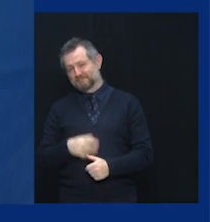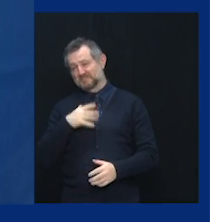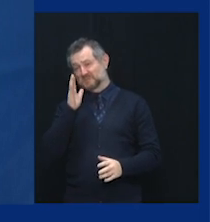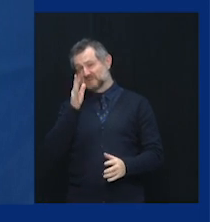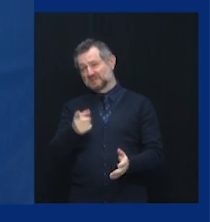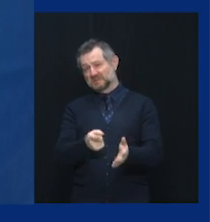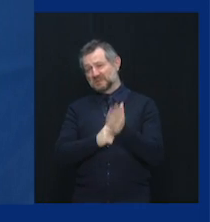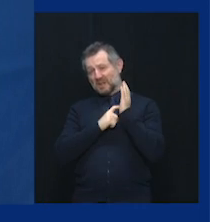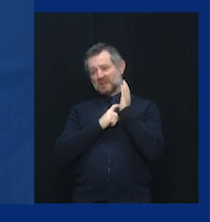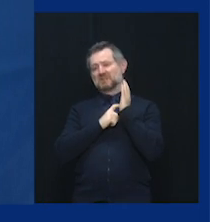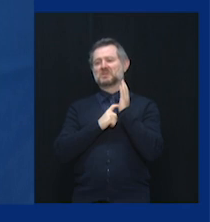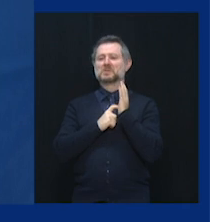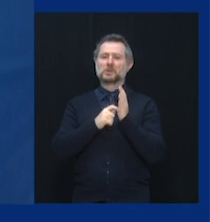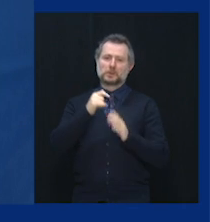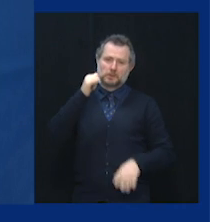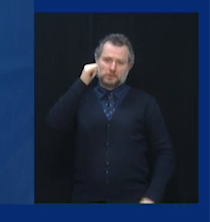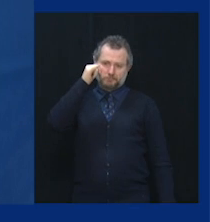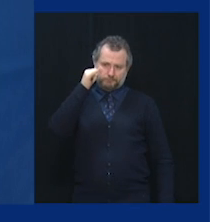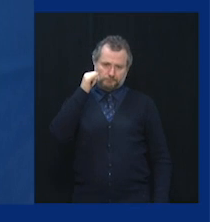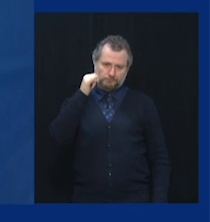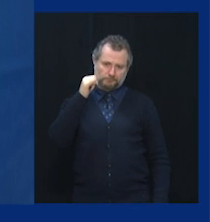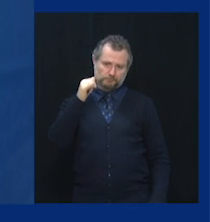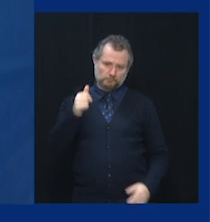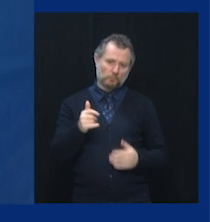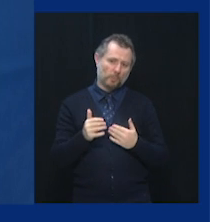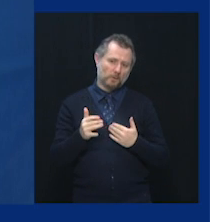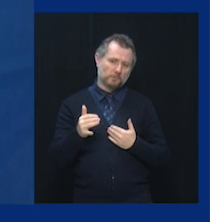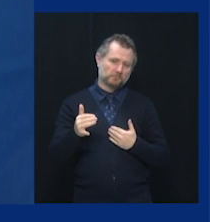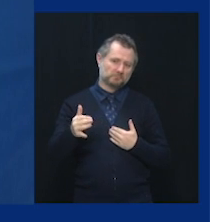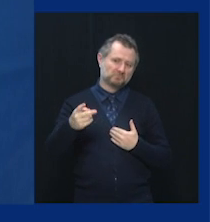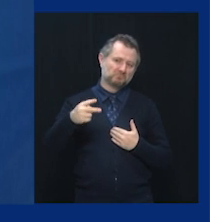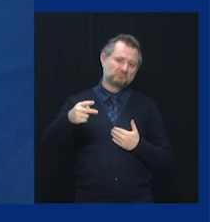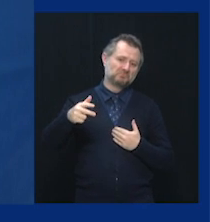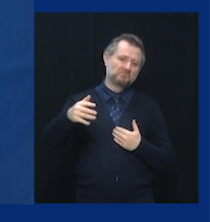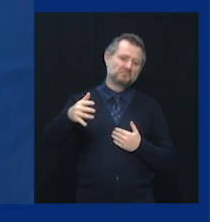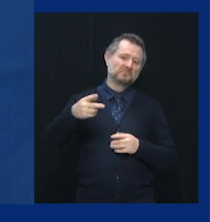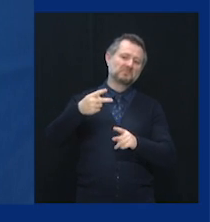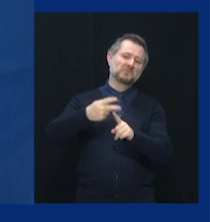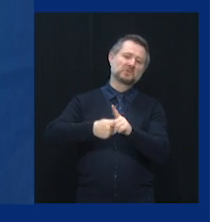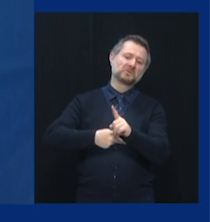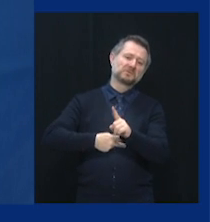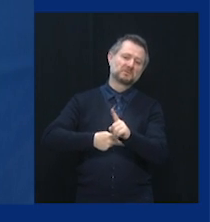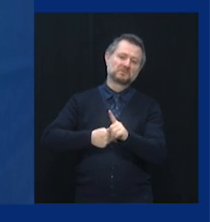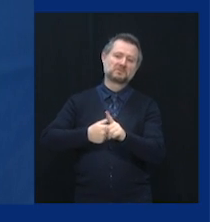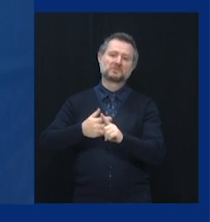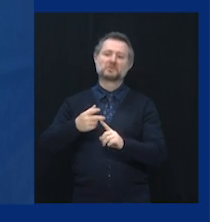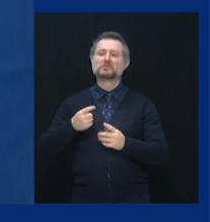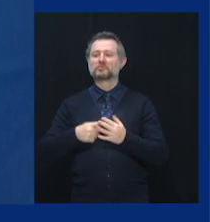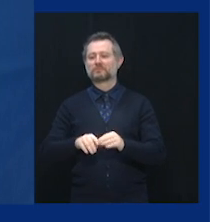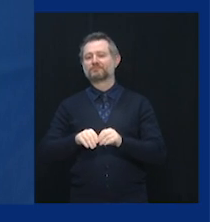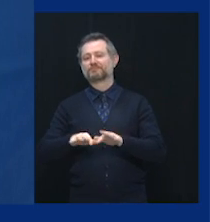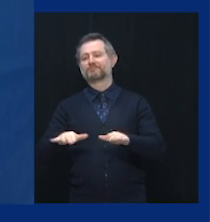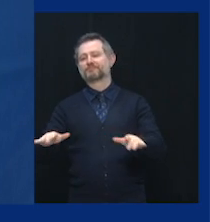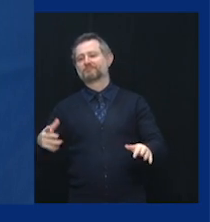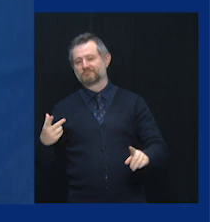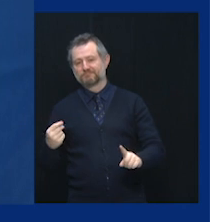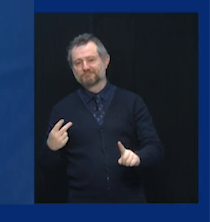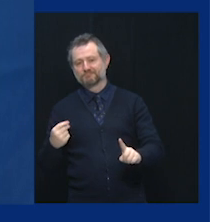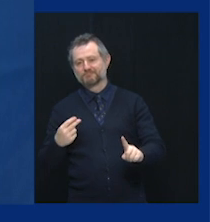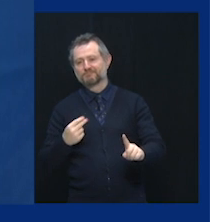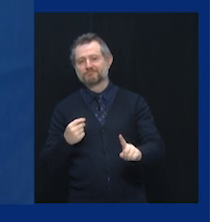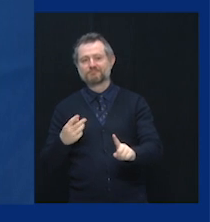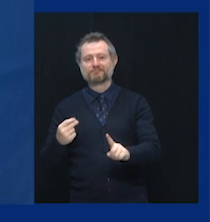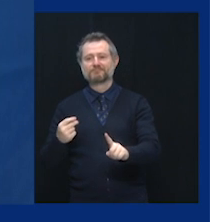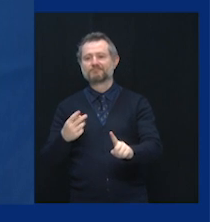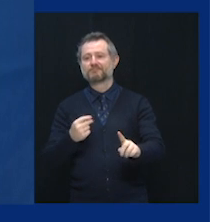long several months in distribution of this vaccine and the anxiety that